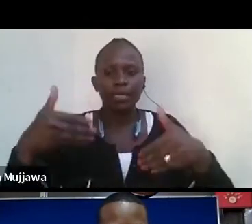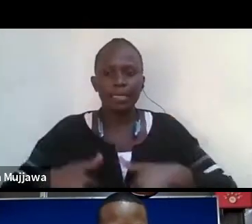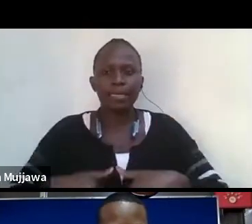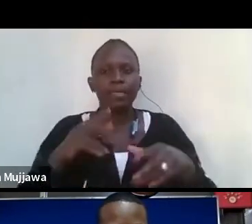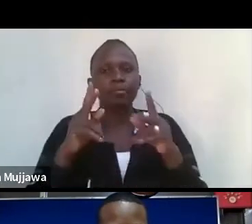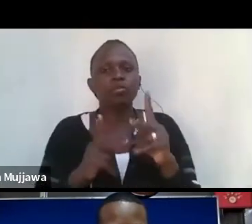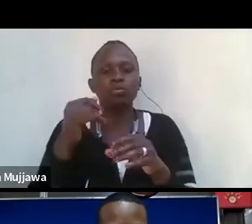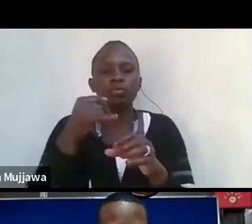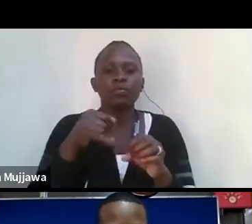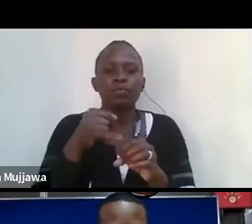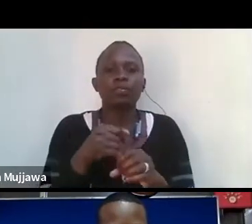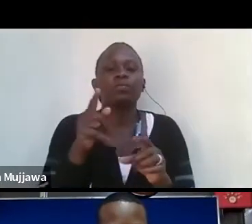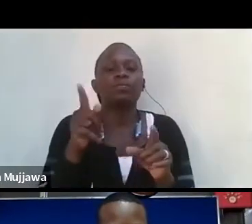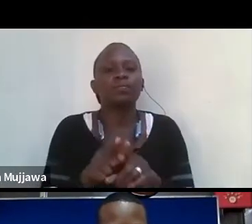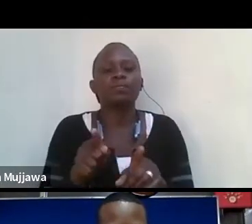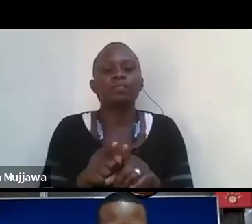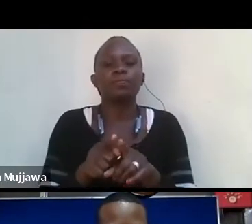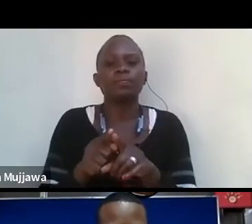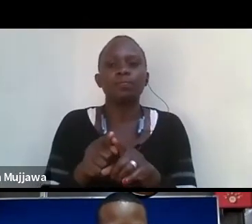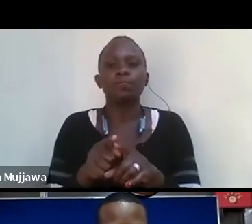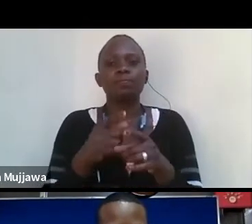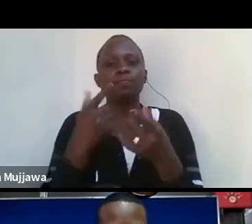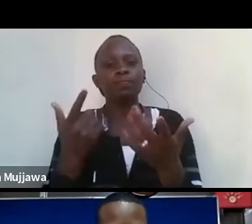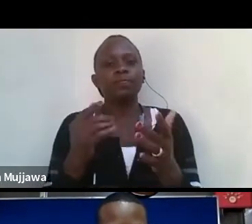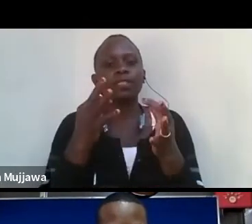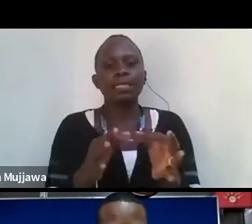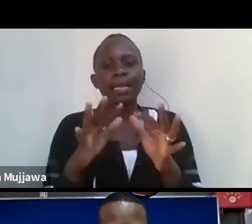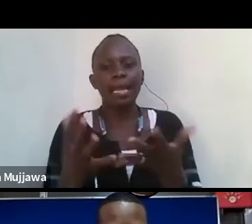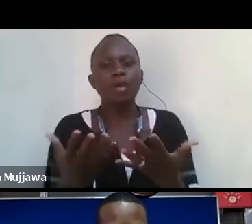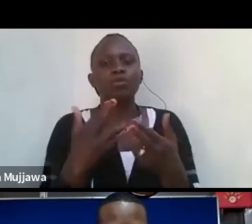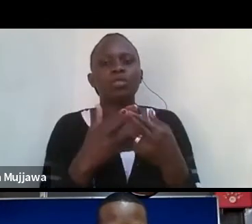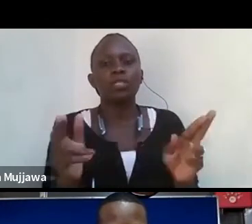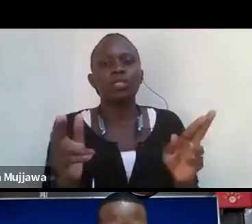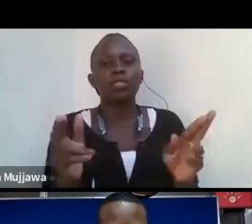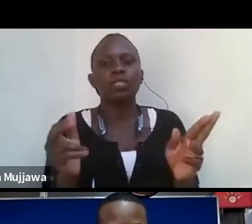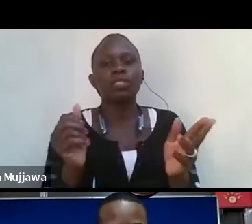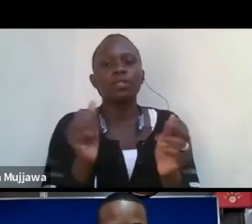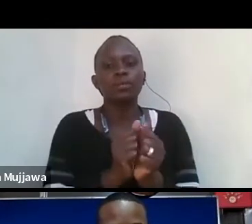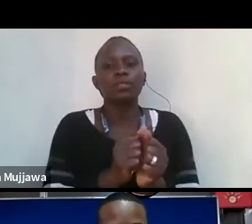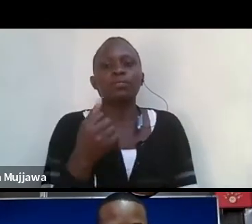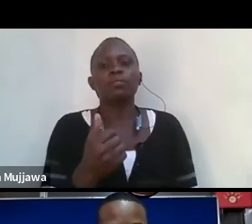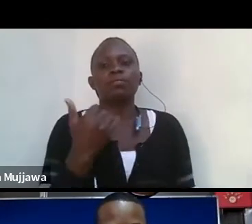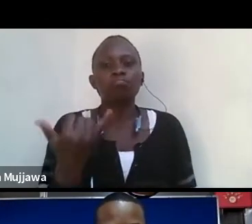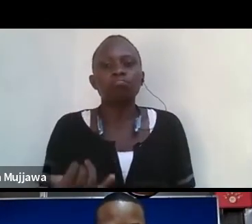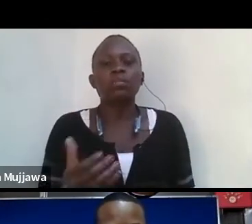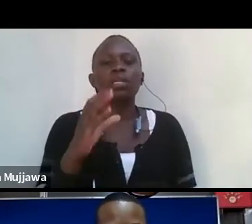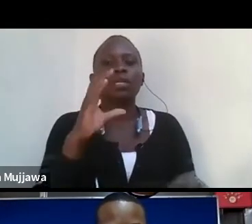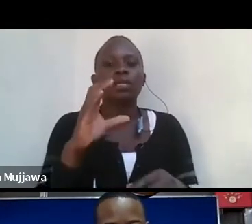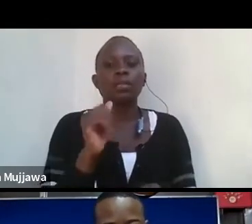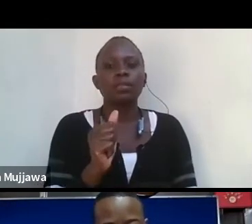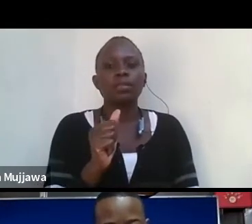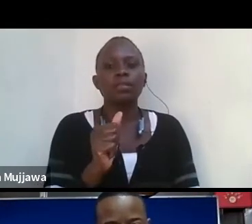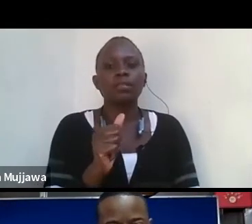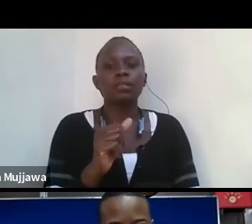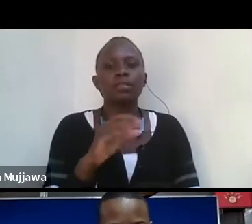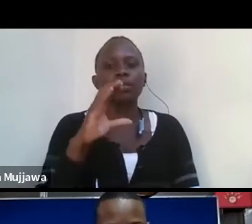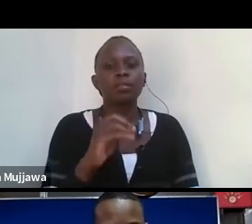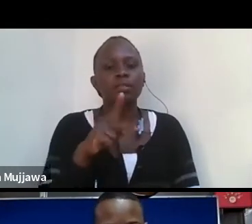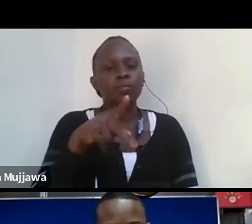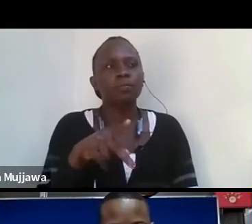of questions, of course, regarding things like how do you start? Manufacturing is usually capital intensive. I'm just a young person coming out of the